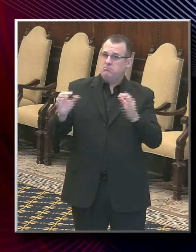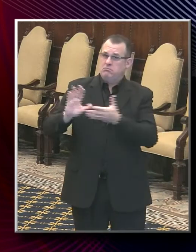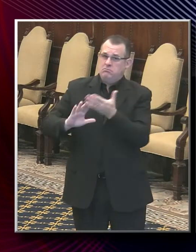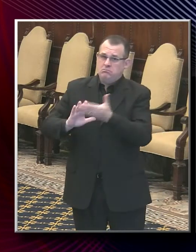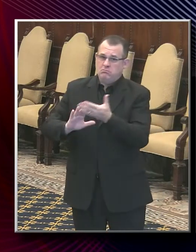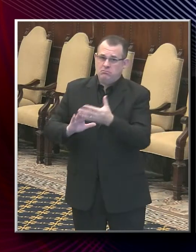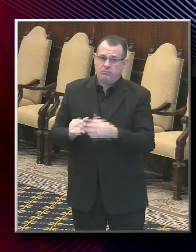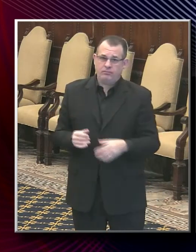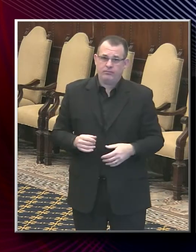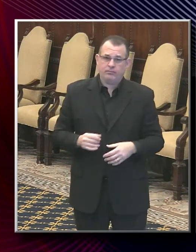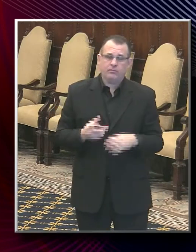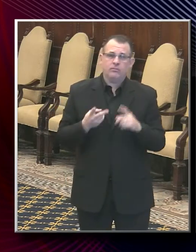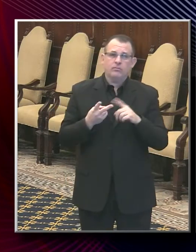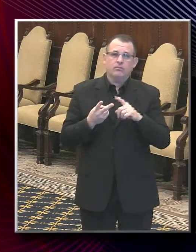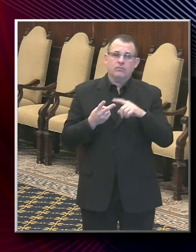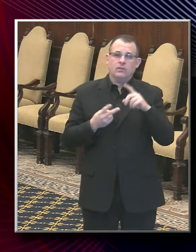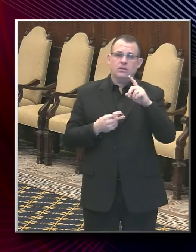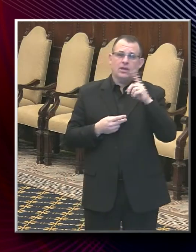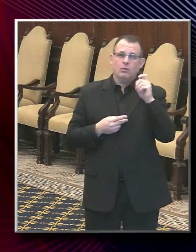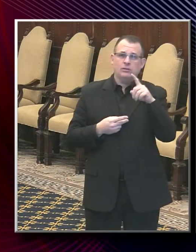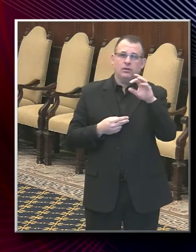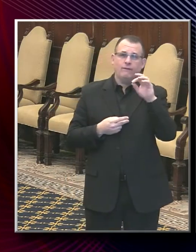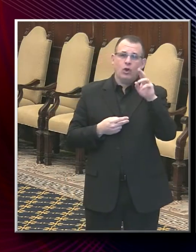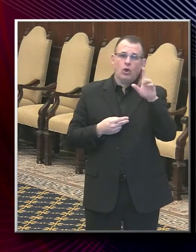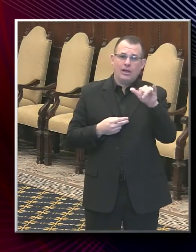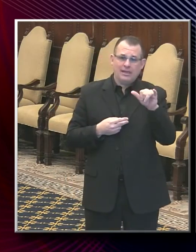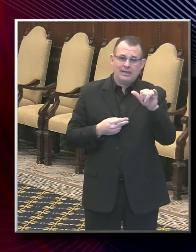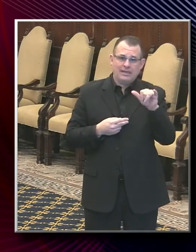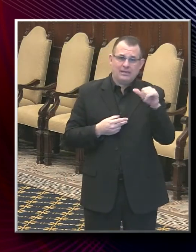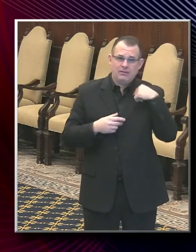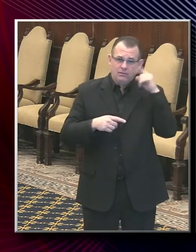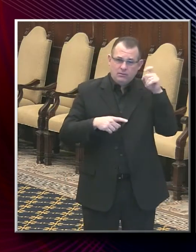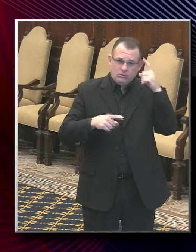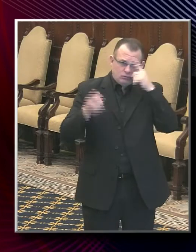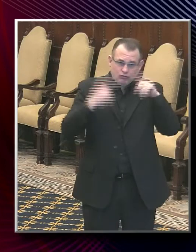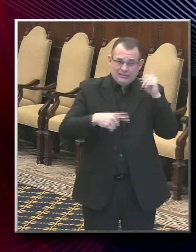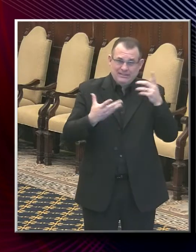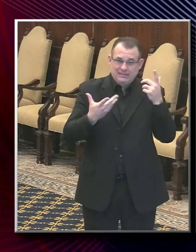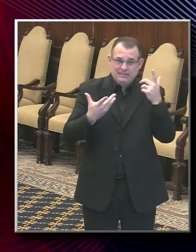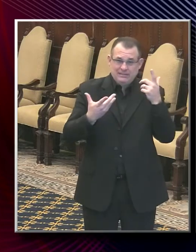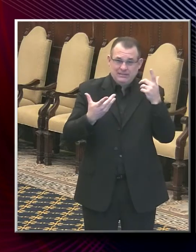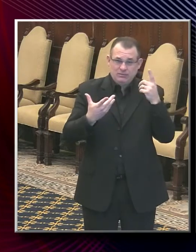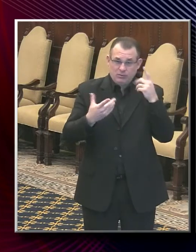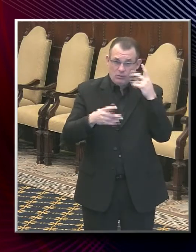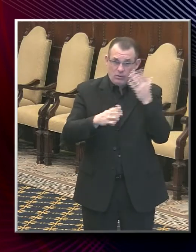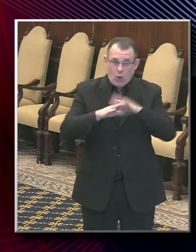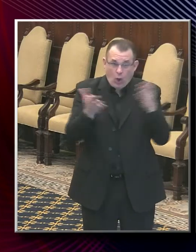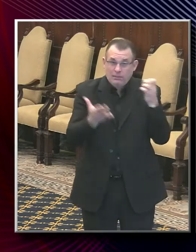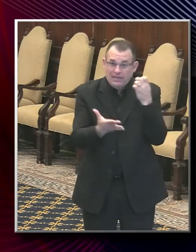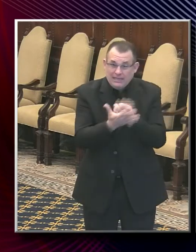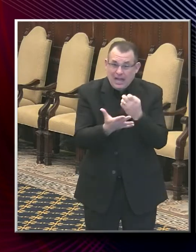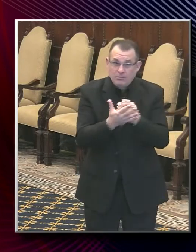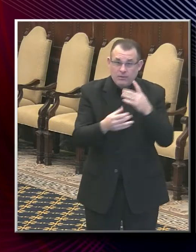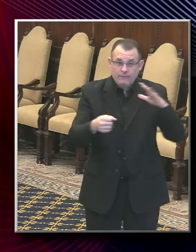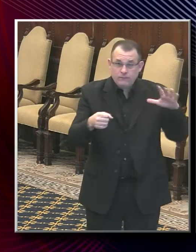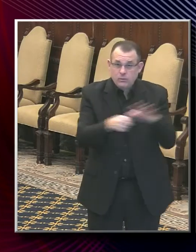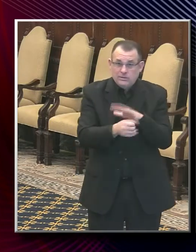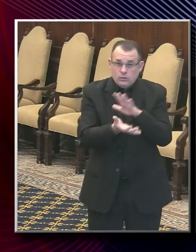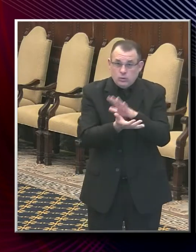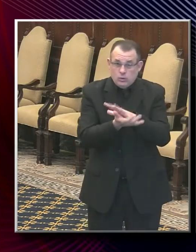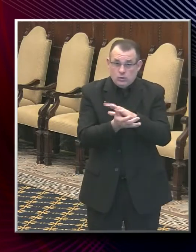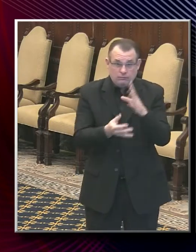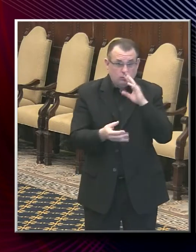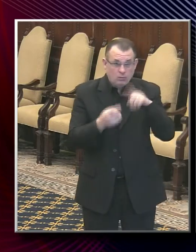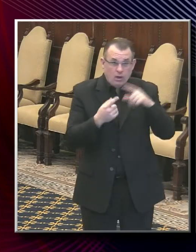health experts that widespread testing is needed in order to reopen the economy? And have you spoken with Governor Wolf